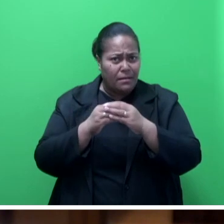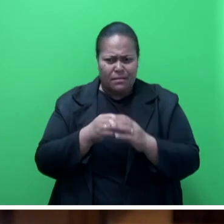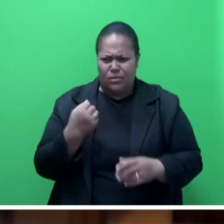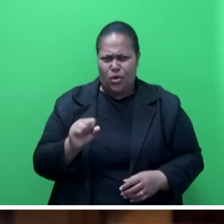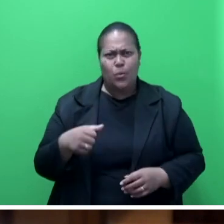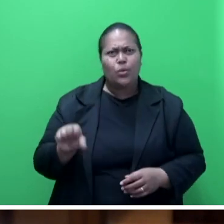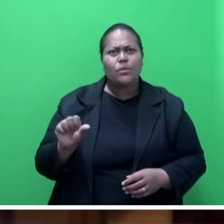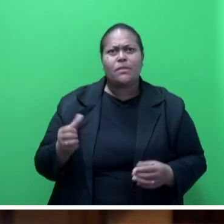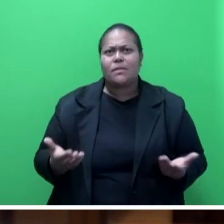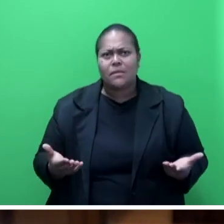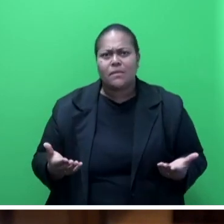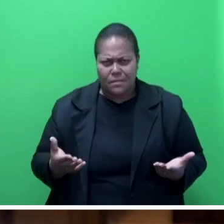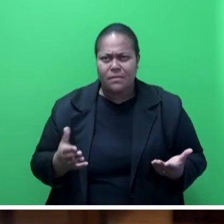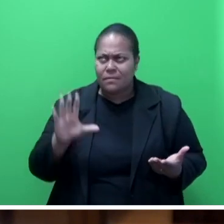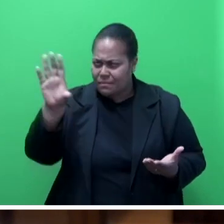That's a direct quote.